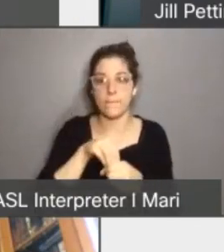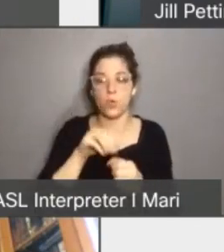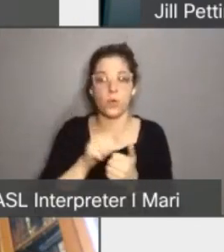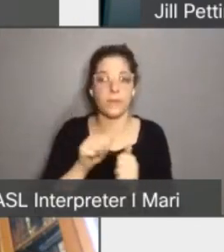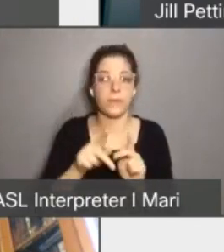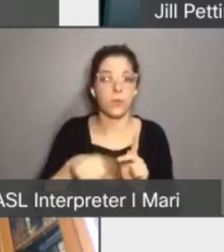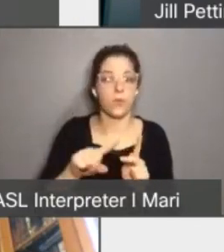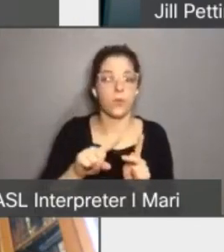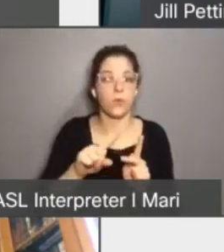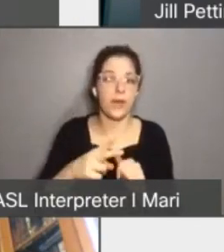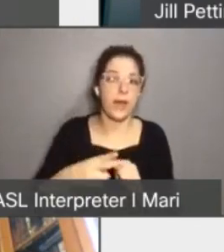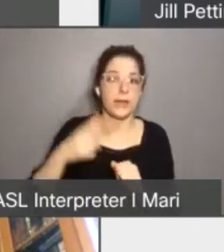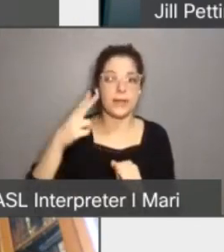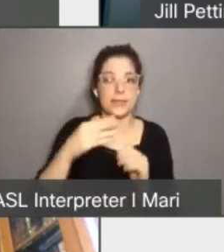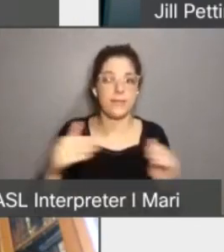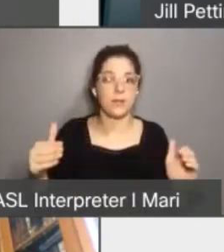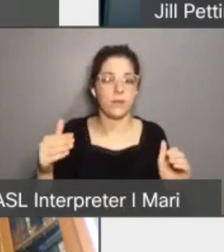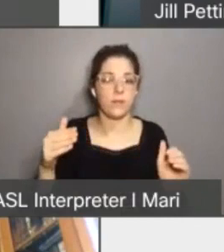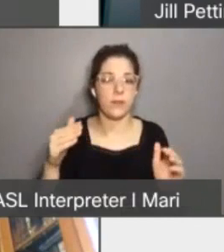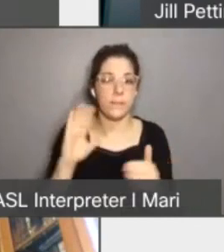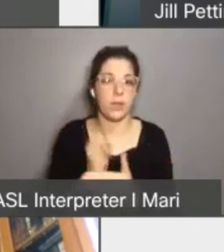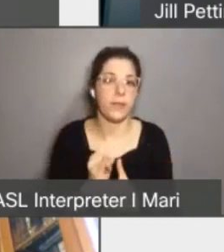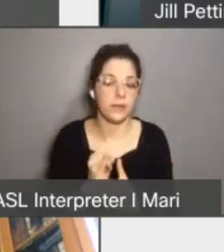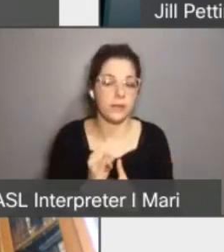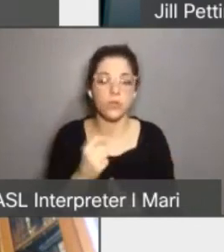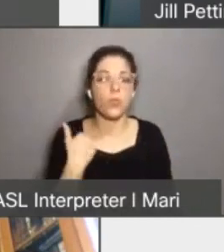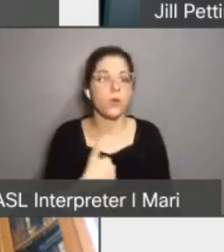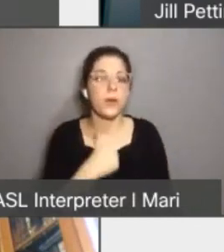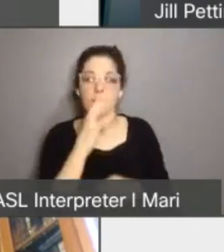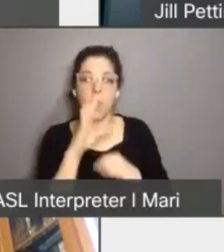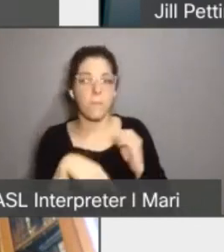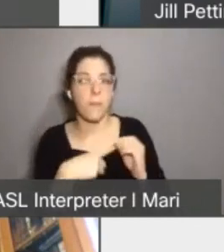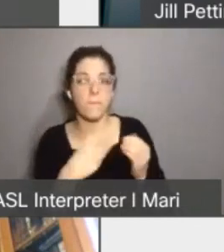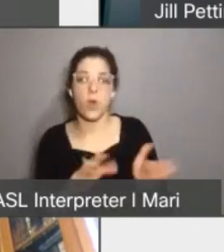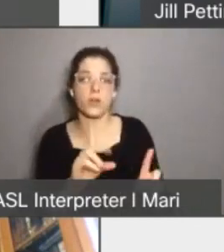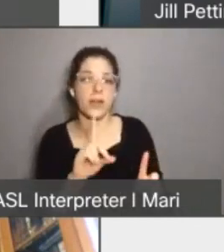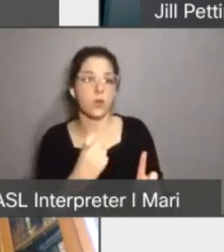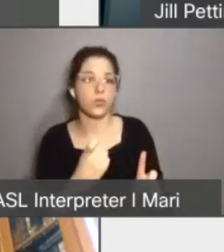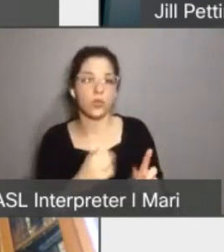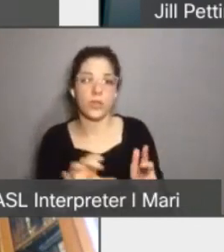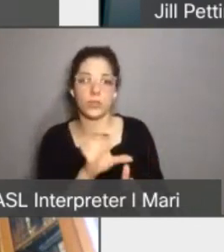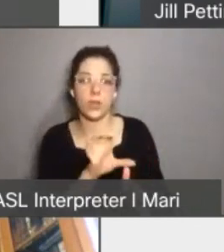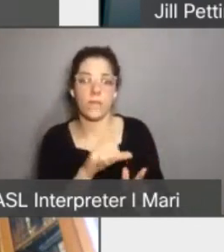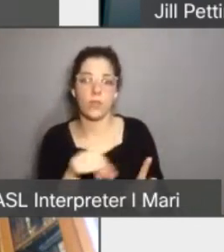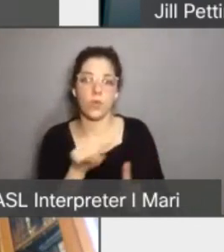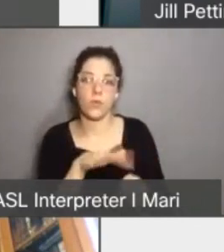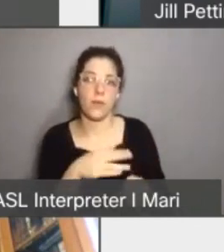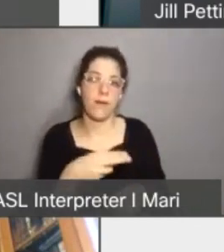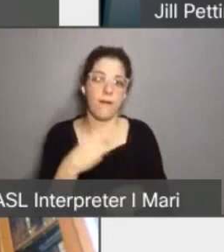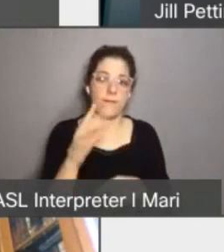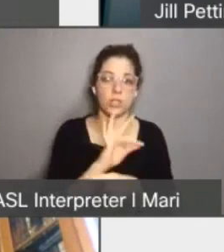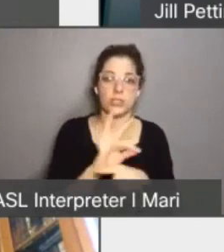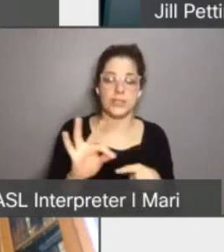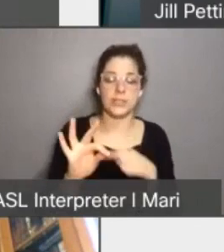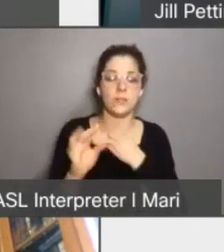those with the highest level of impairment. So we're not talking about broader diagnostic criteria of those on the higher functioning